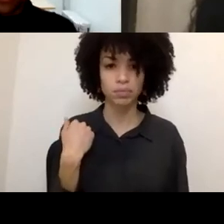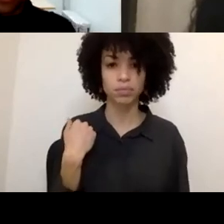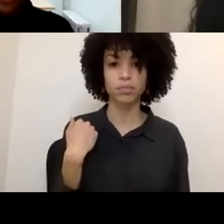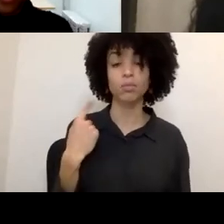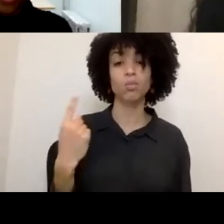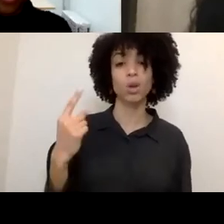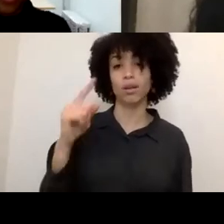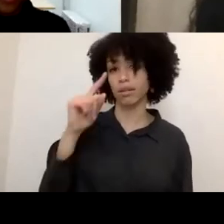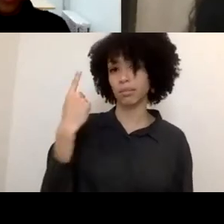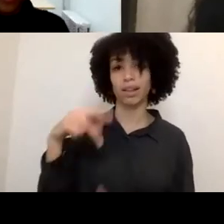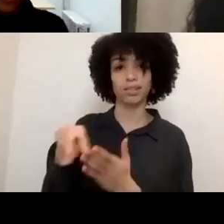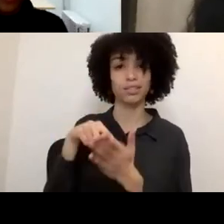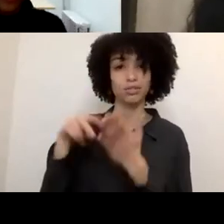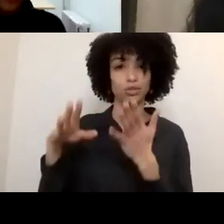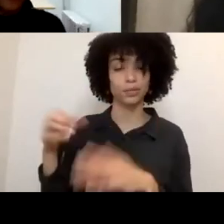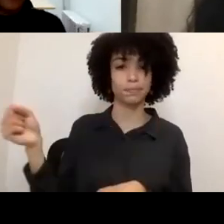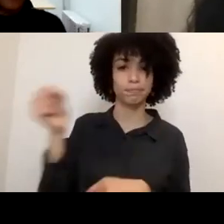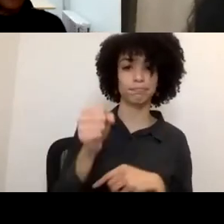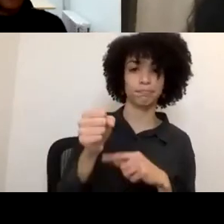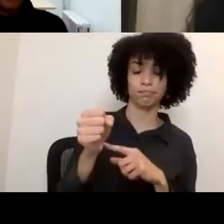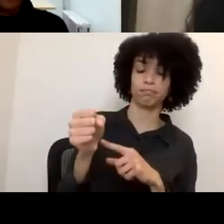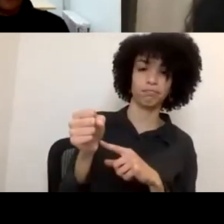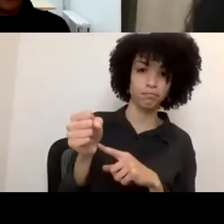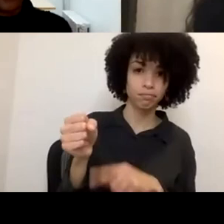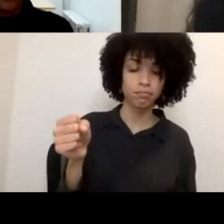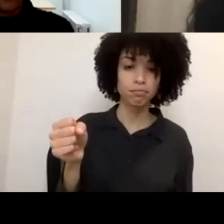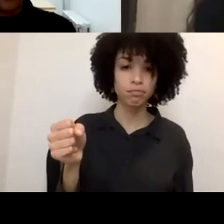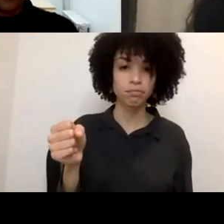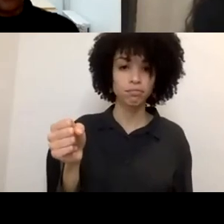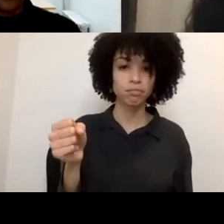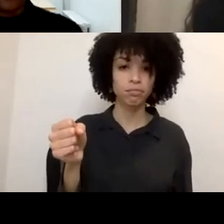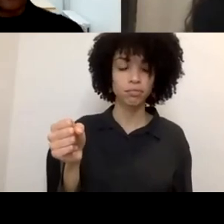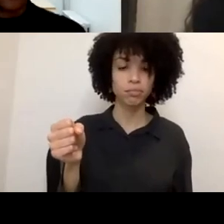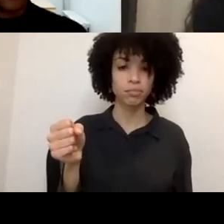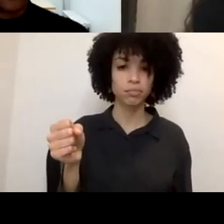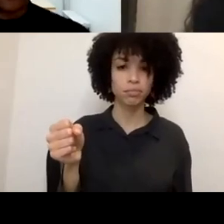dancer. And I think it's because,